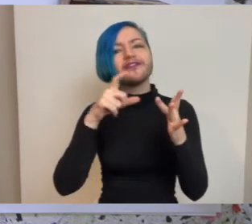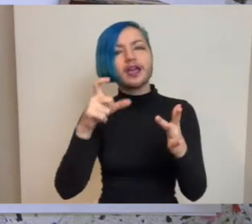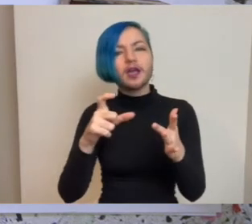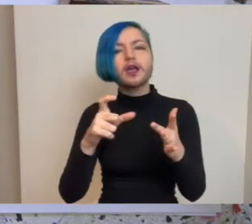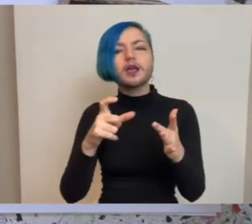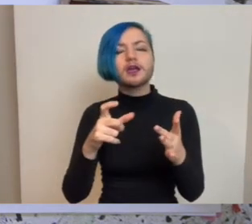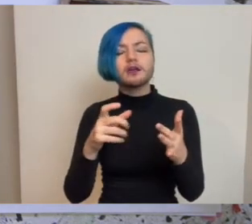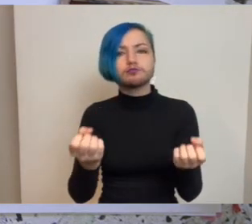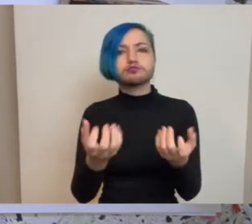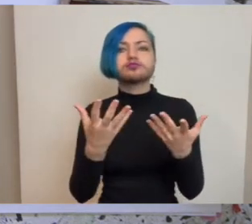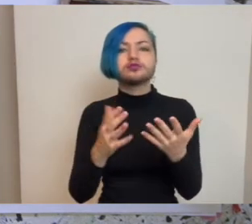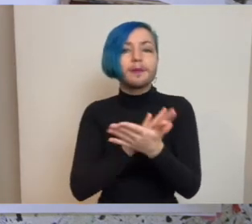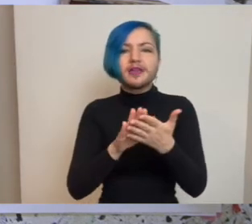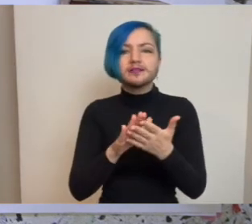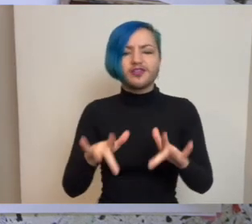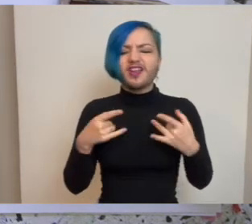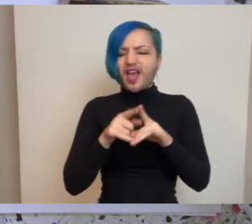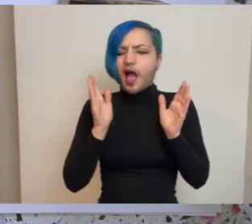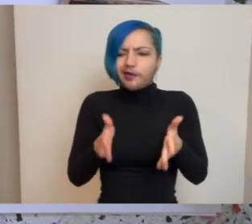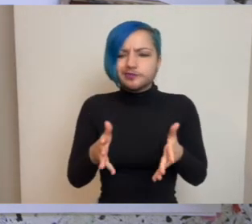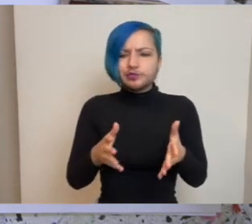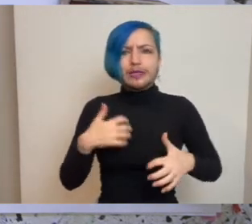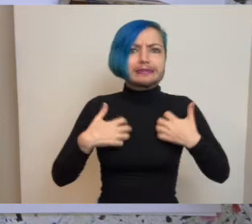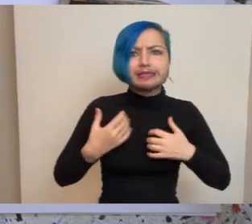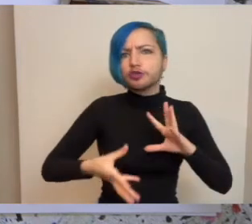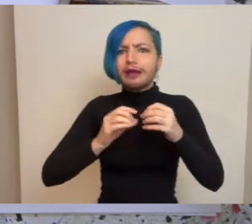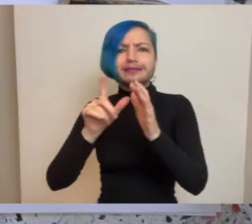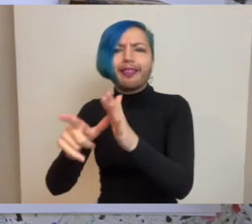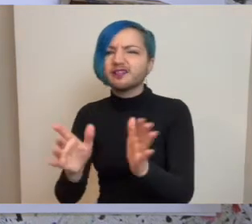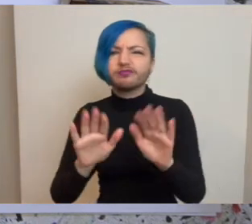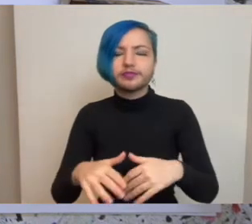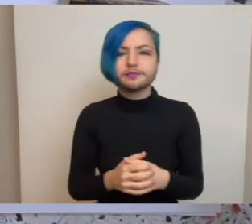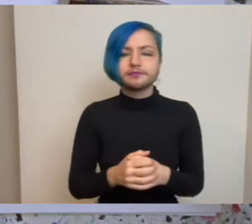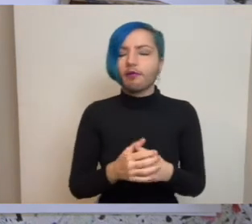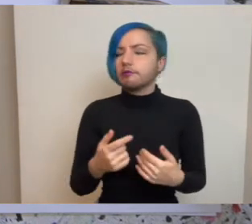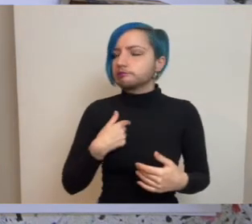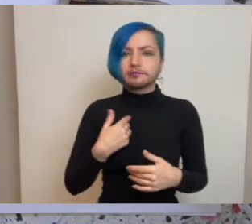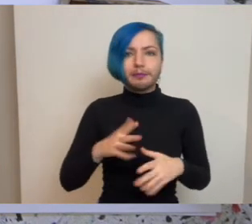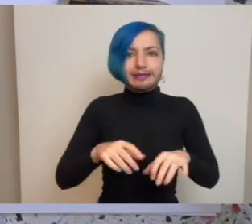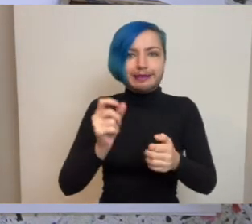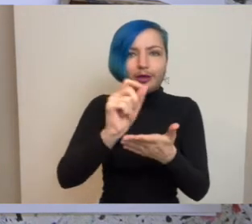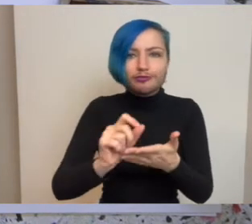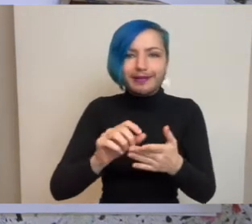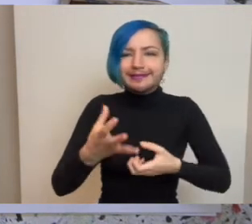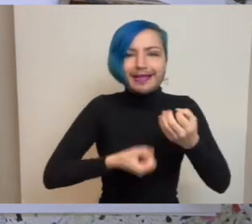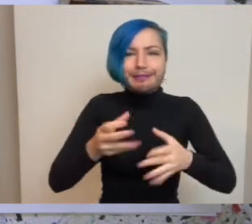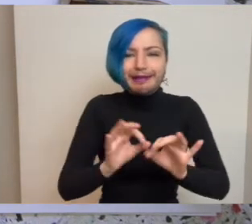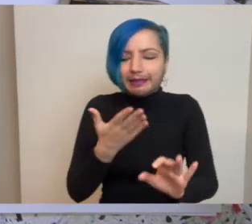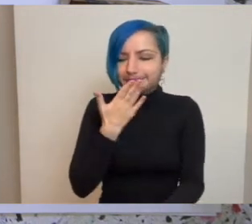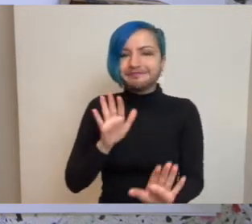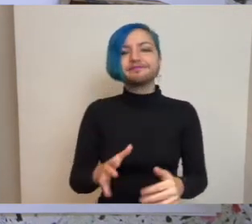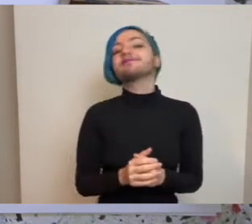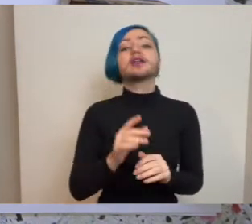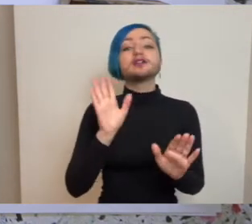pressure to make it exciting or creative. So I've just started without telling you what we're doing. We're going to keep